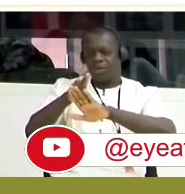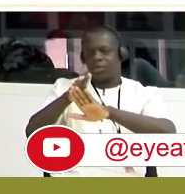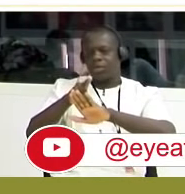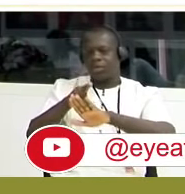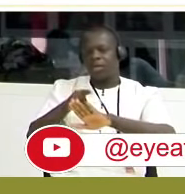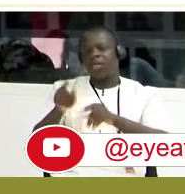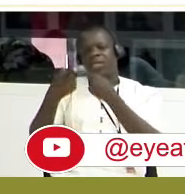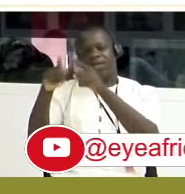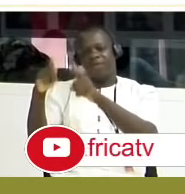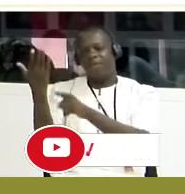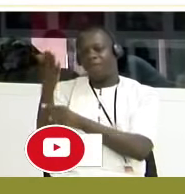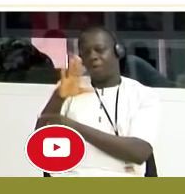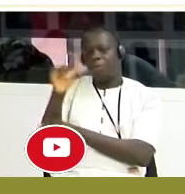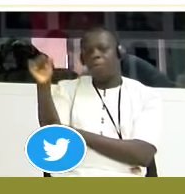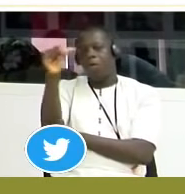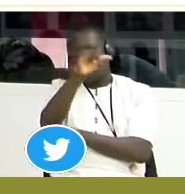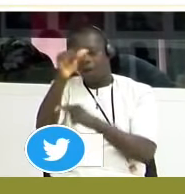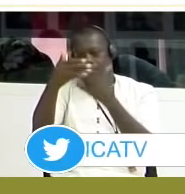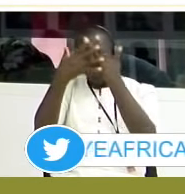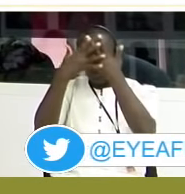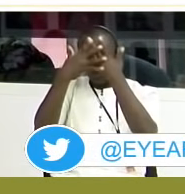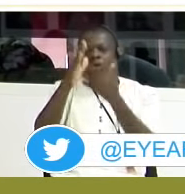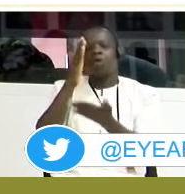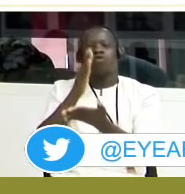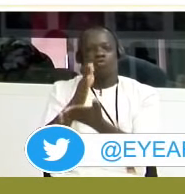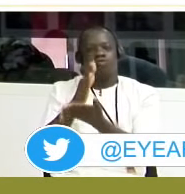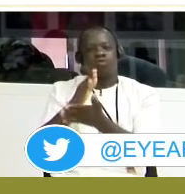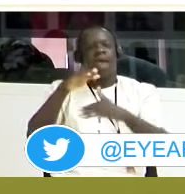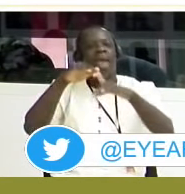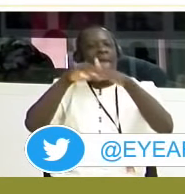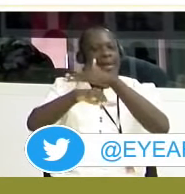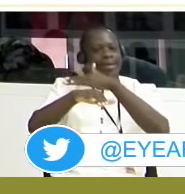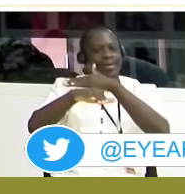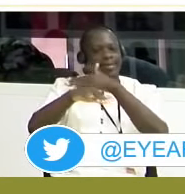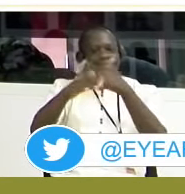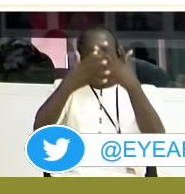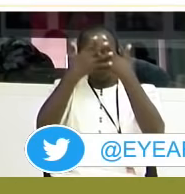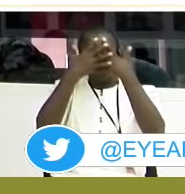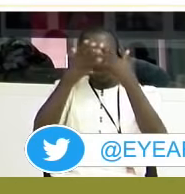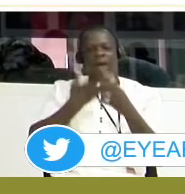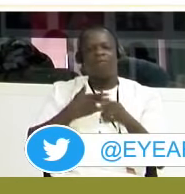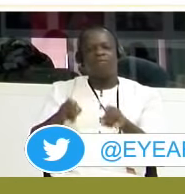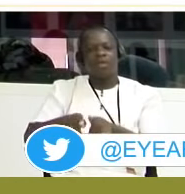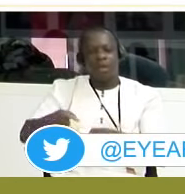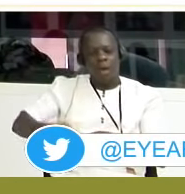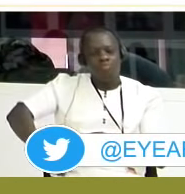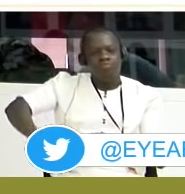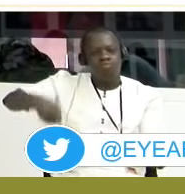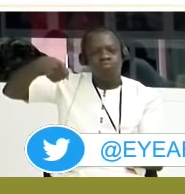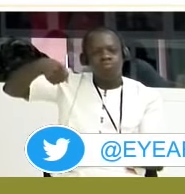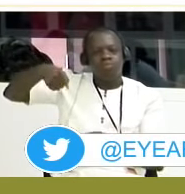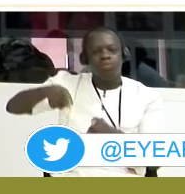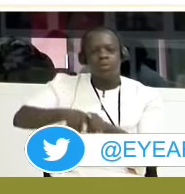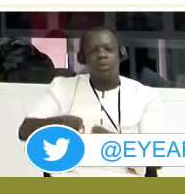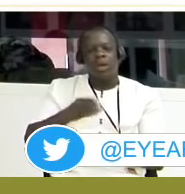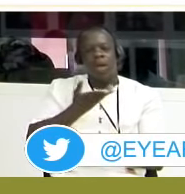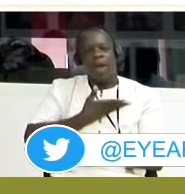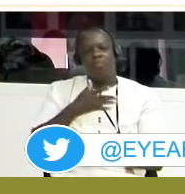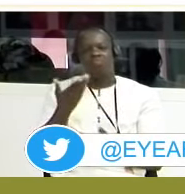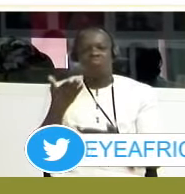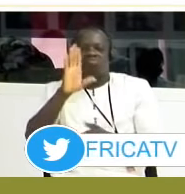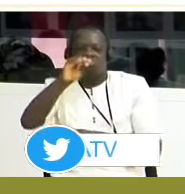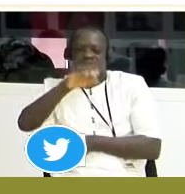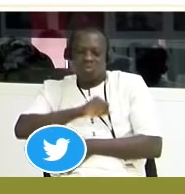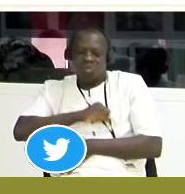And of course, in it you have the chamber pot, when you have to do your personal